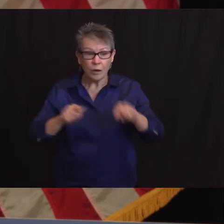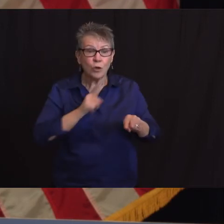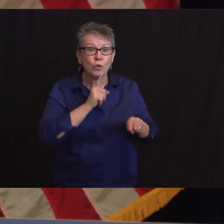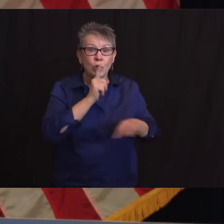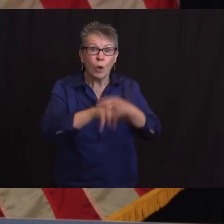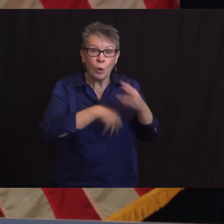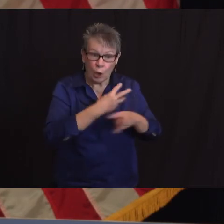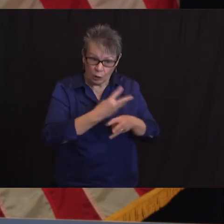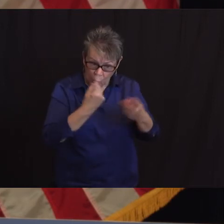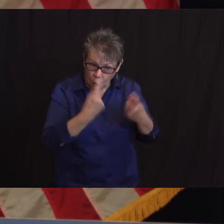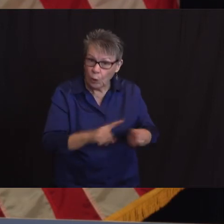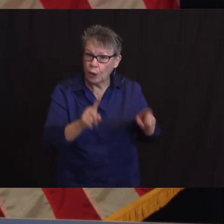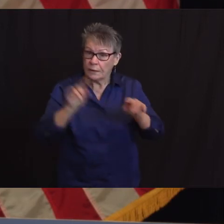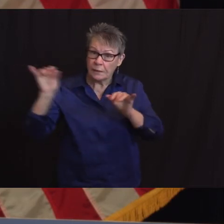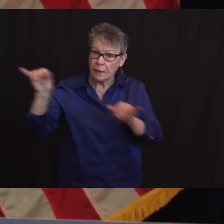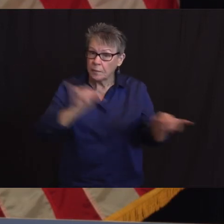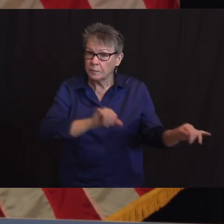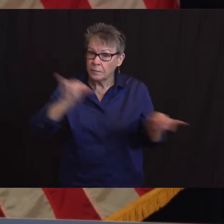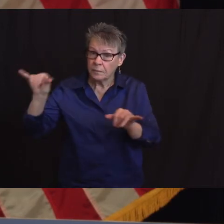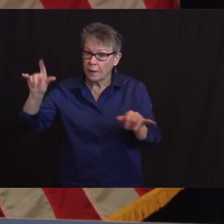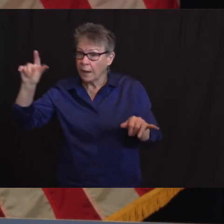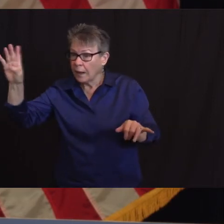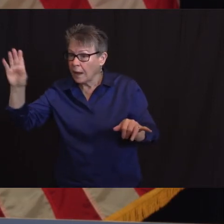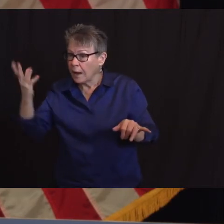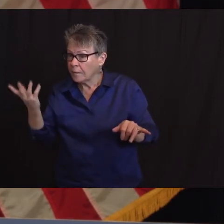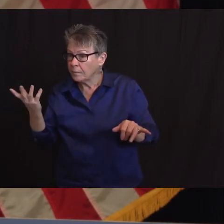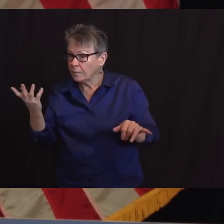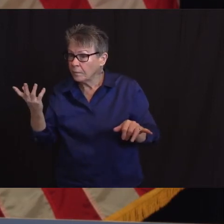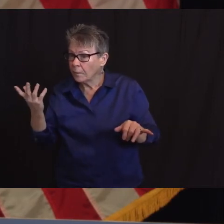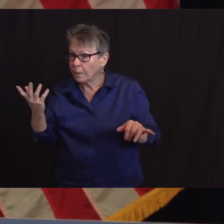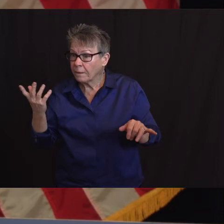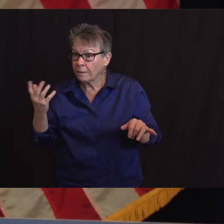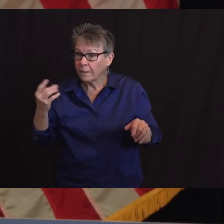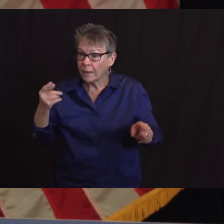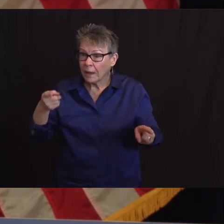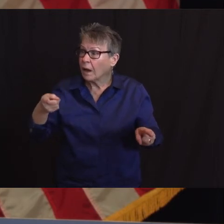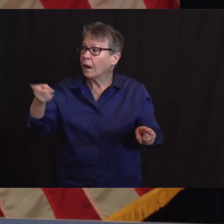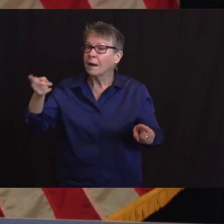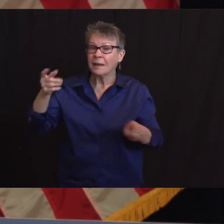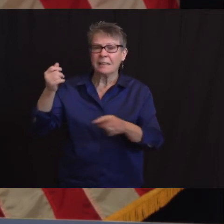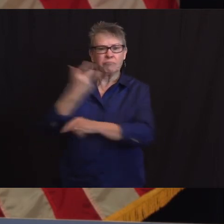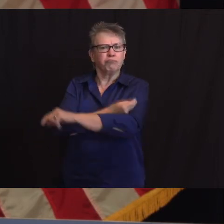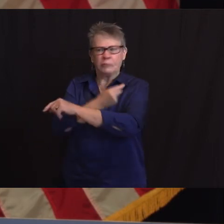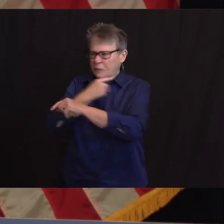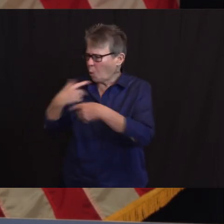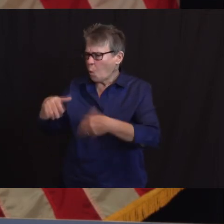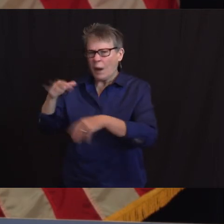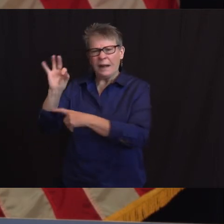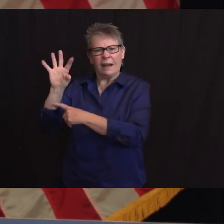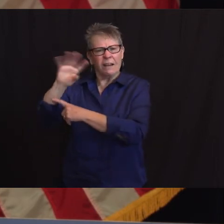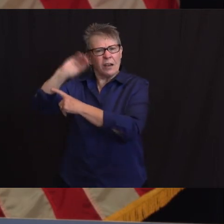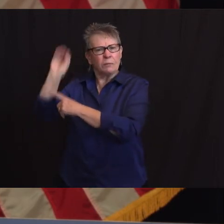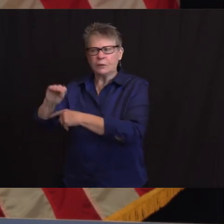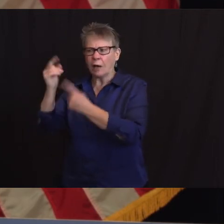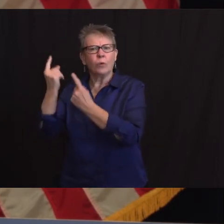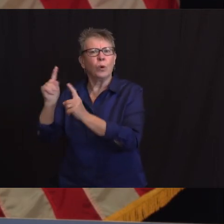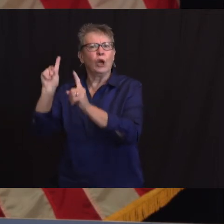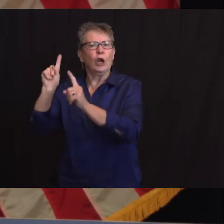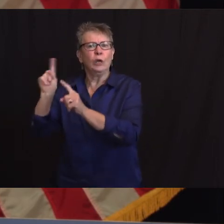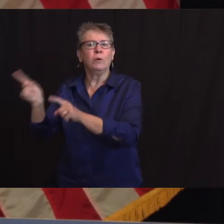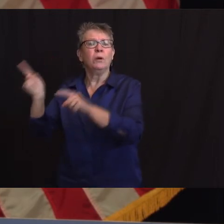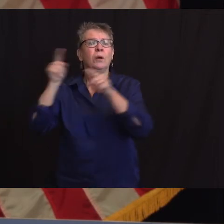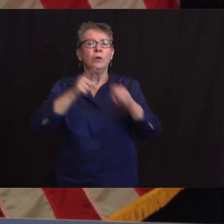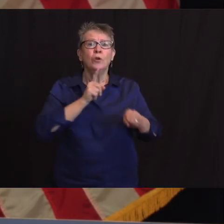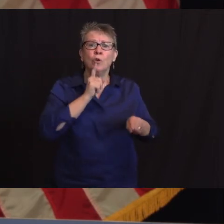and FDA have looked at, but now we're also looking at vaccine effectiveness, just like we do for the flu vaccine. We monitor, we